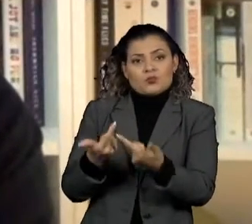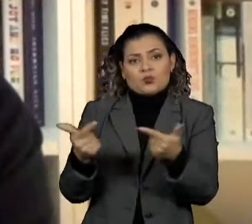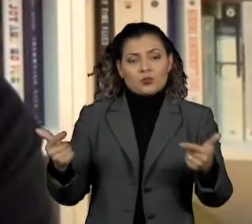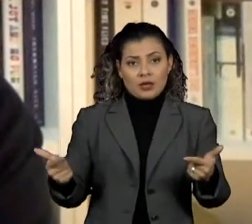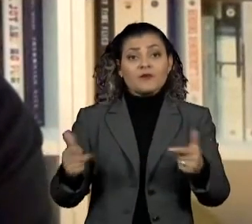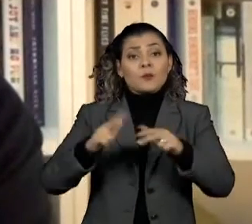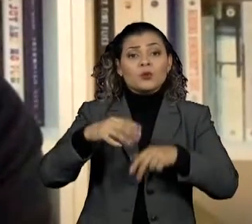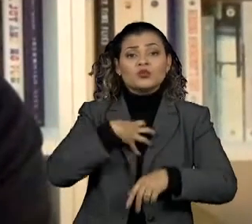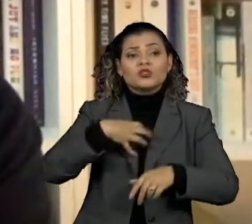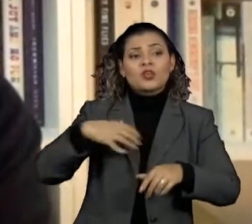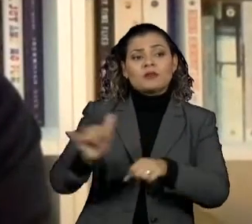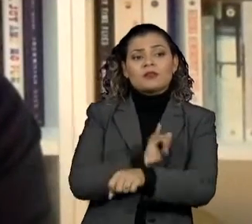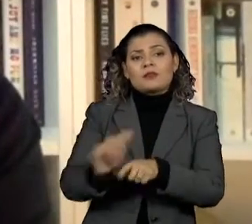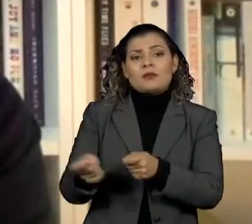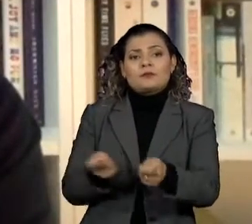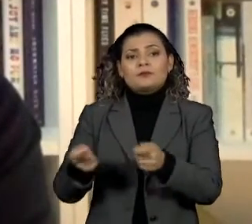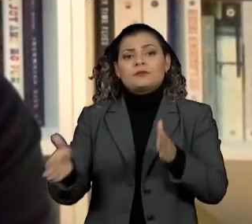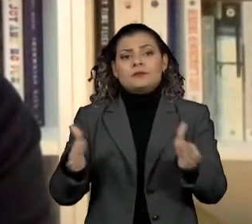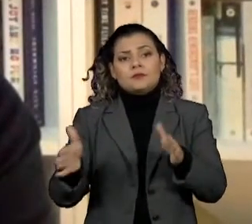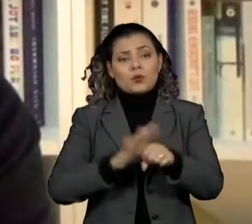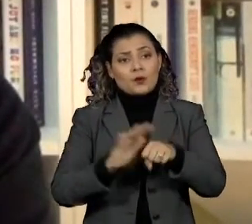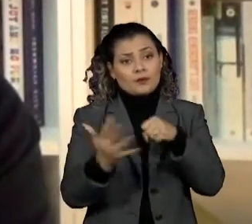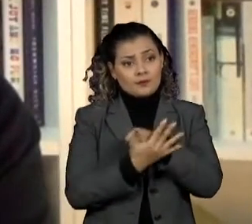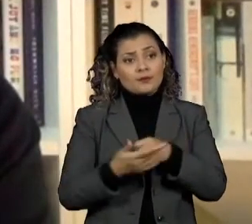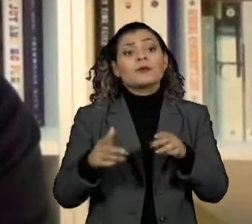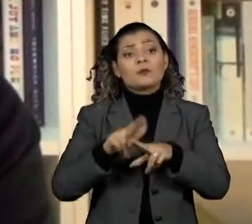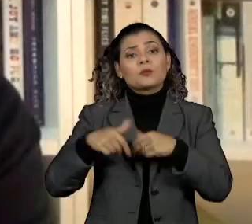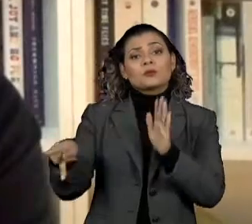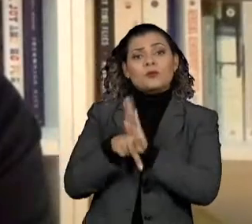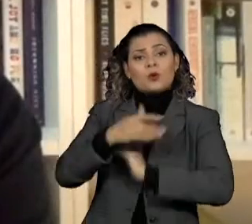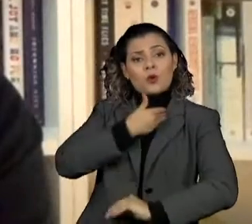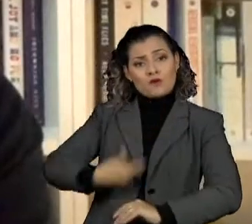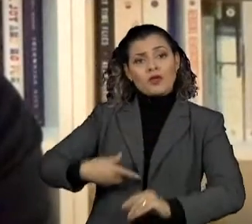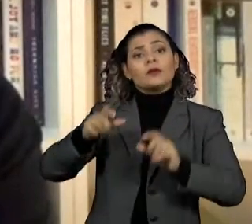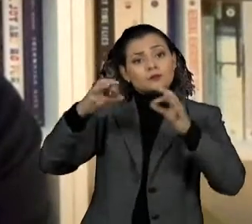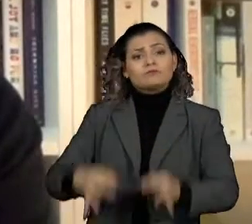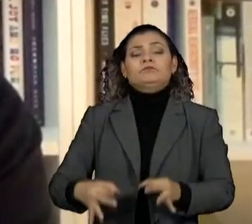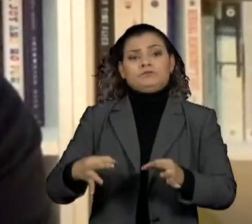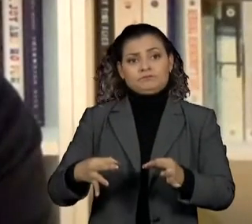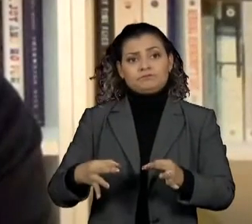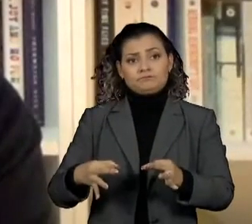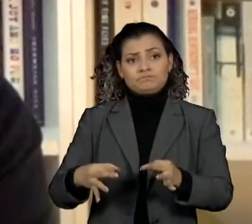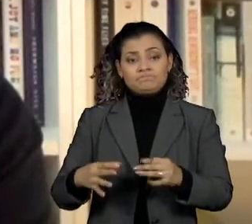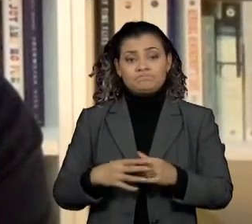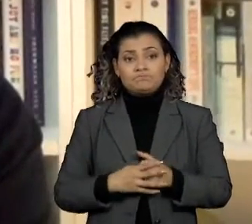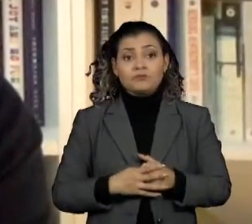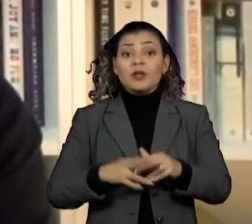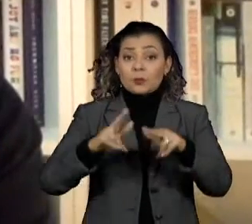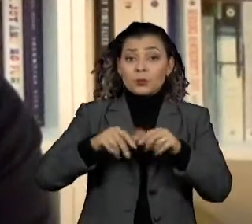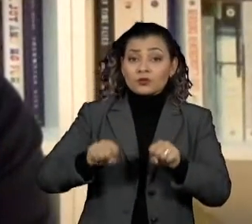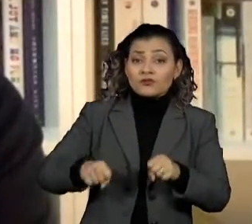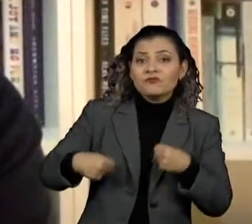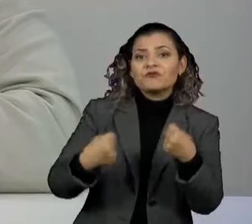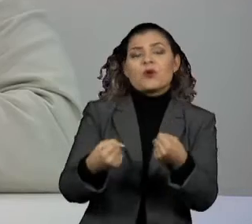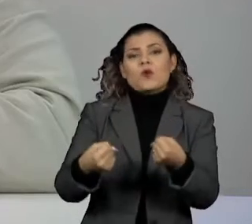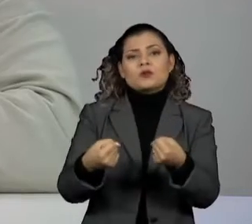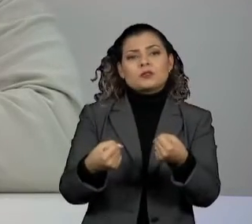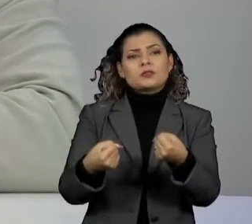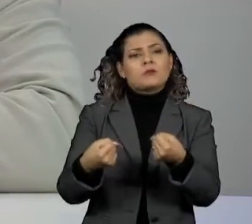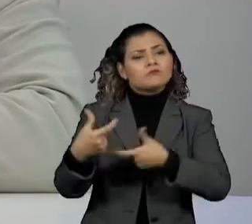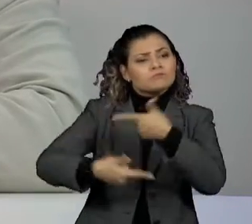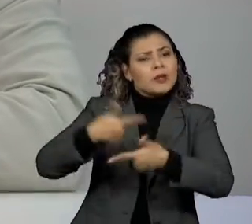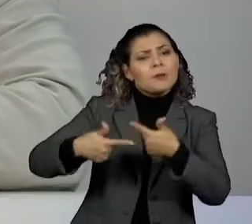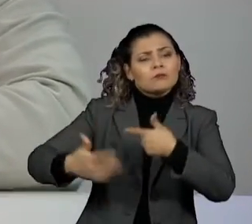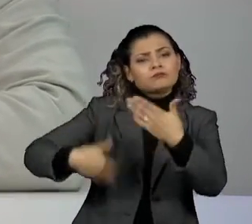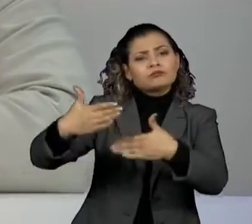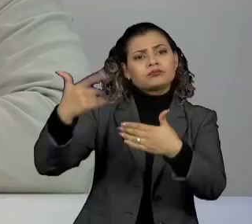to handle the pandemic, is to really have a working government and have a working task force that can handle